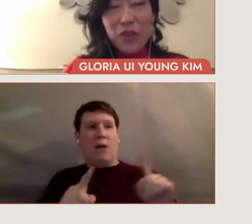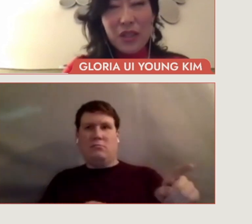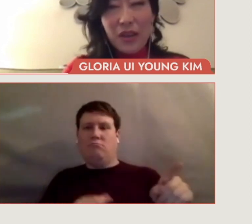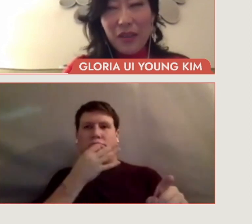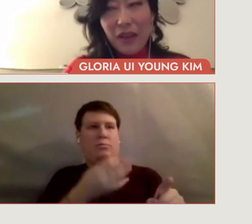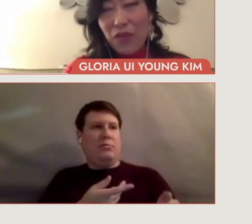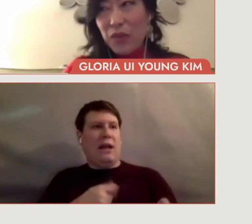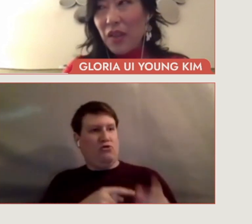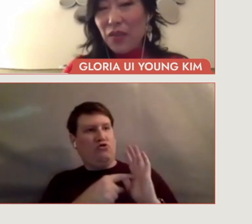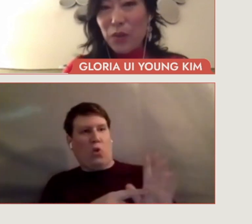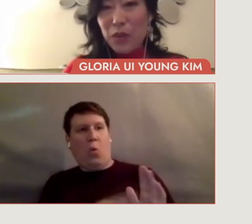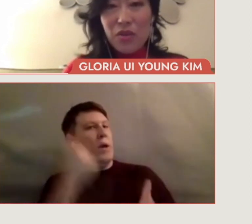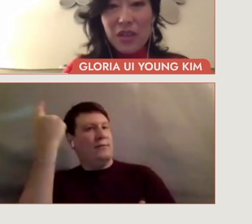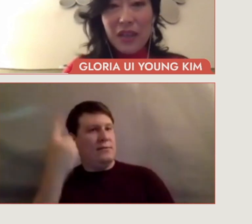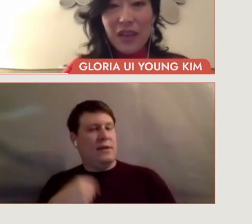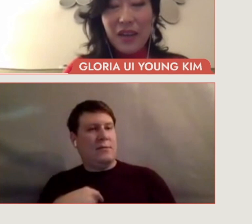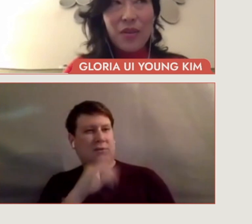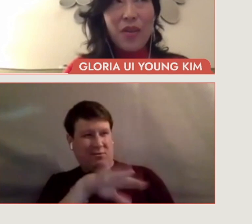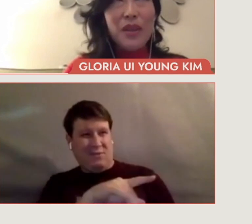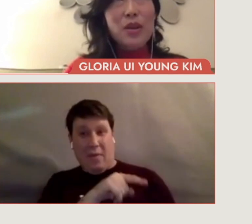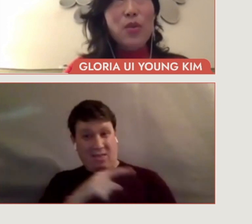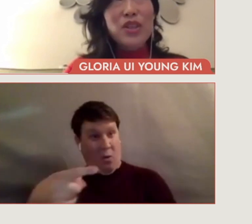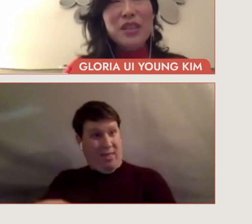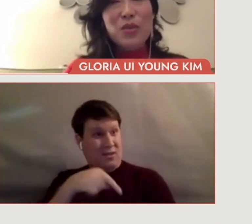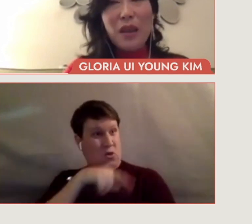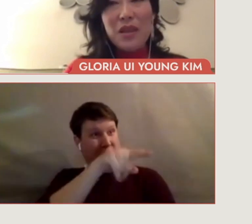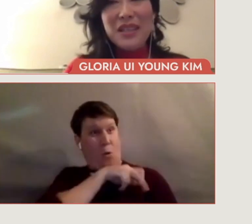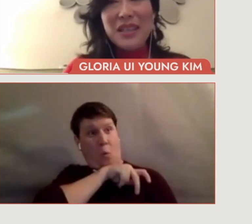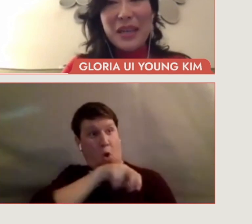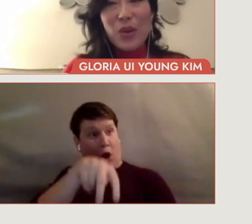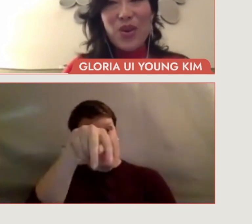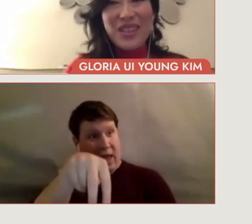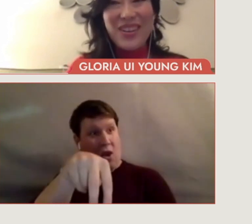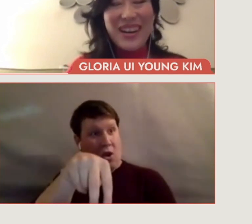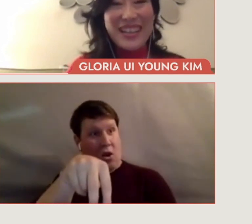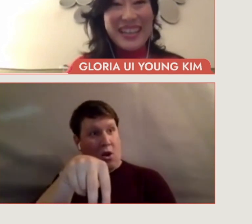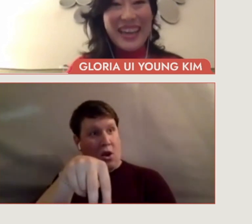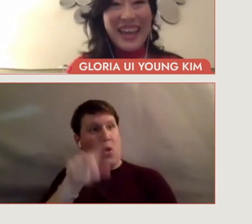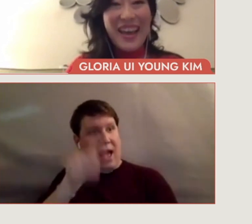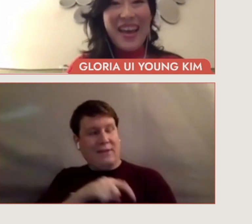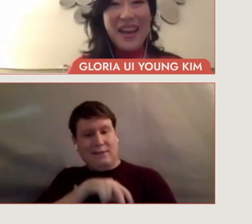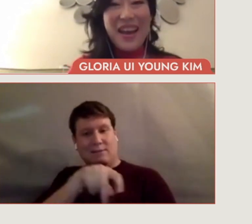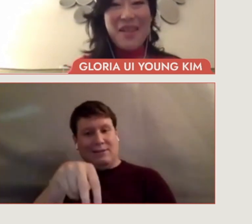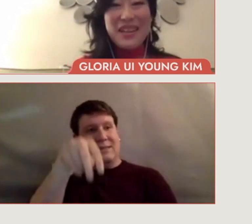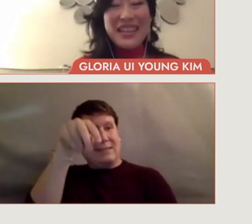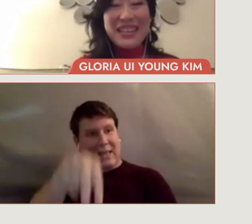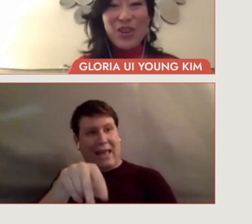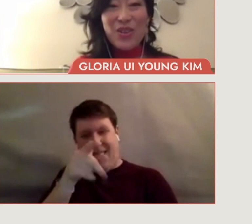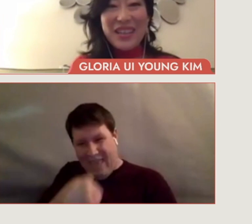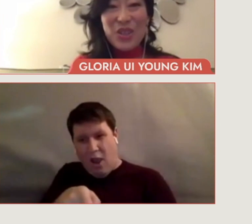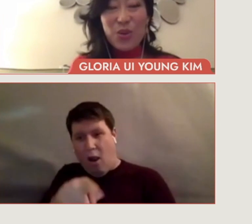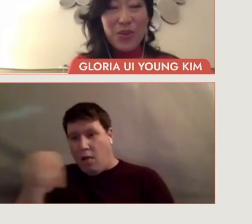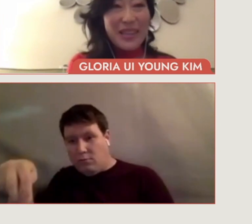first I think the first time she didn't get it. And I realized, oh, wait, she doesn't know what that means. So I'd say, Eponine,